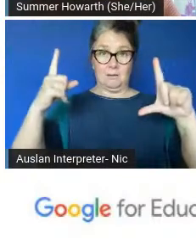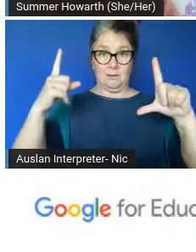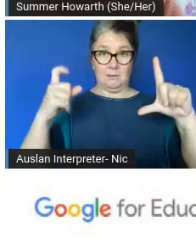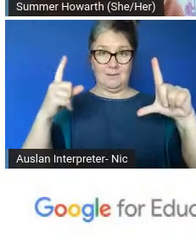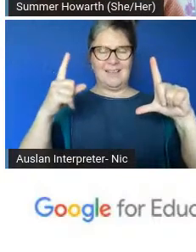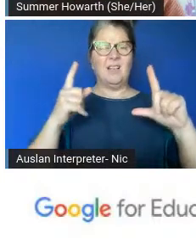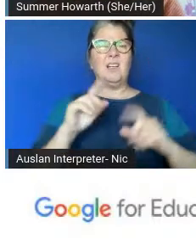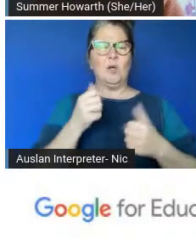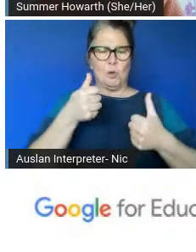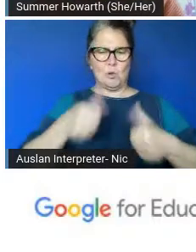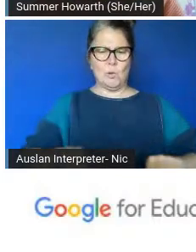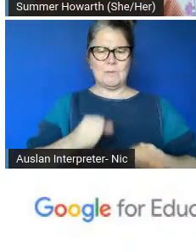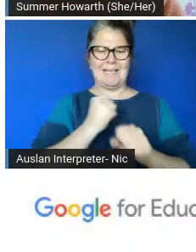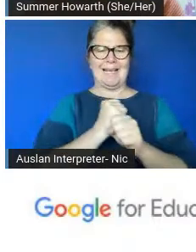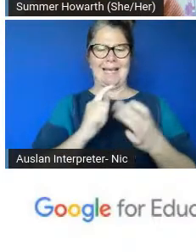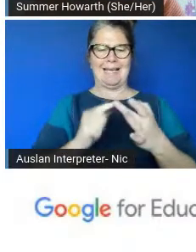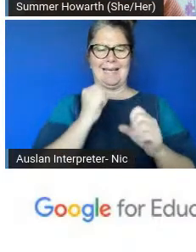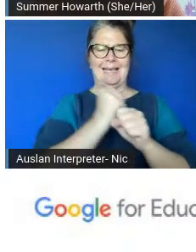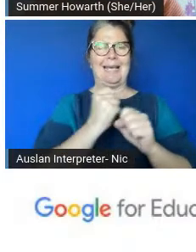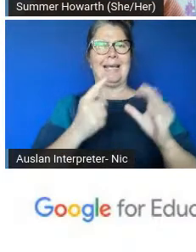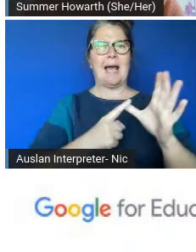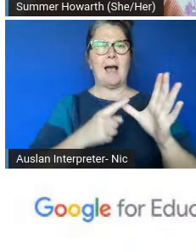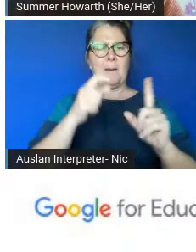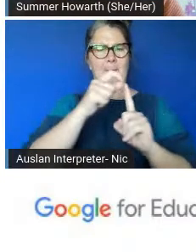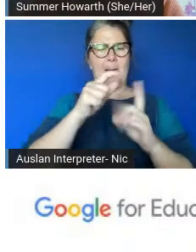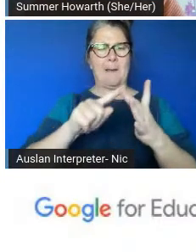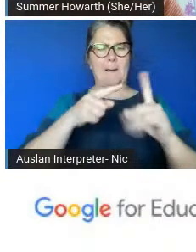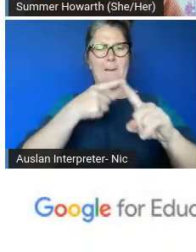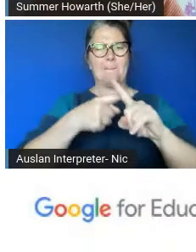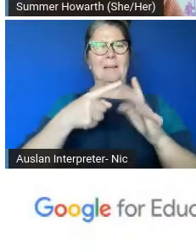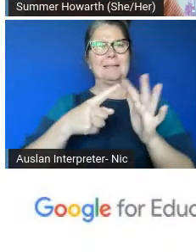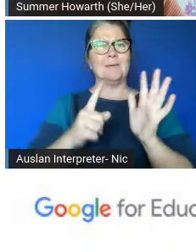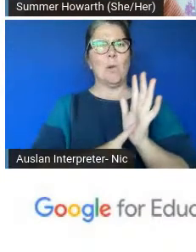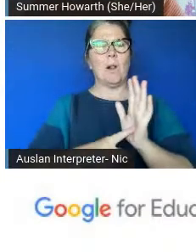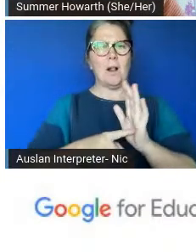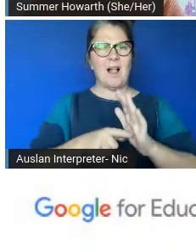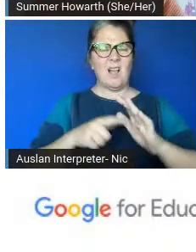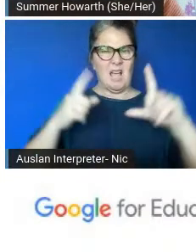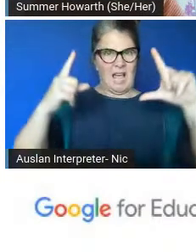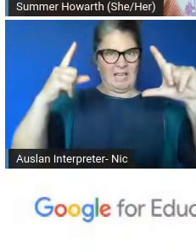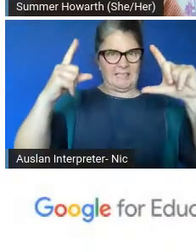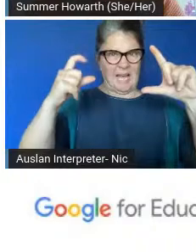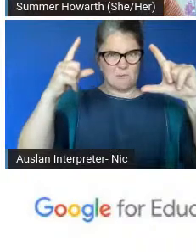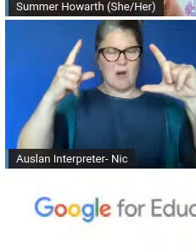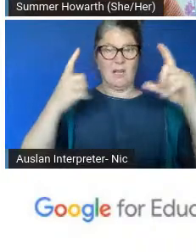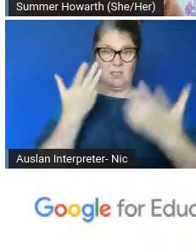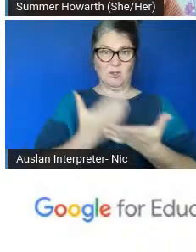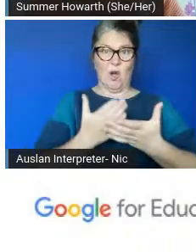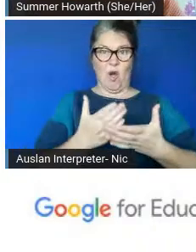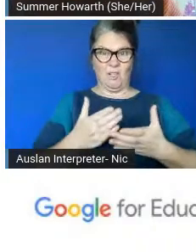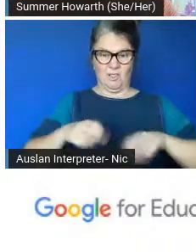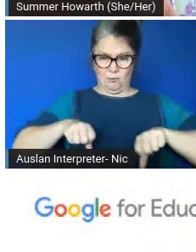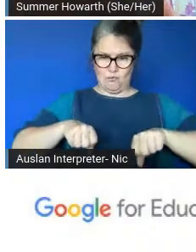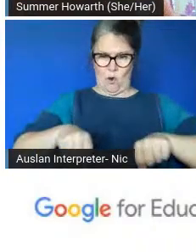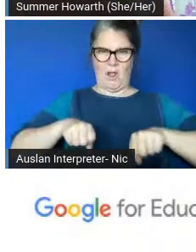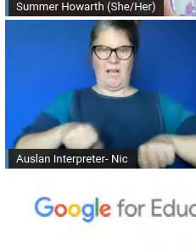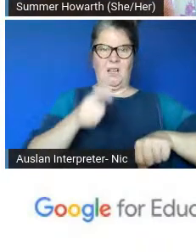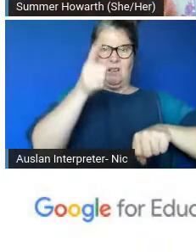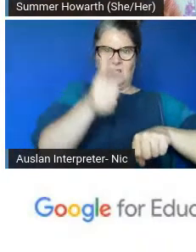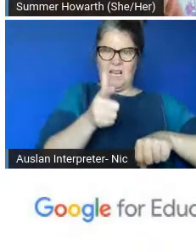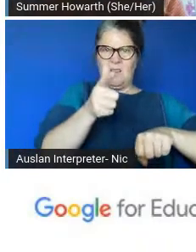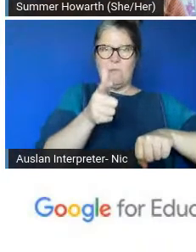camera. So really, really high quality camera on it, which it goes on a trolley and is kind of pushed around the museum. And as you click on